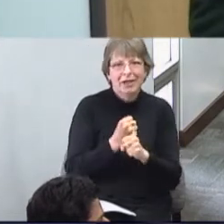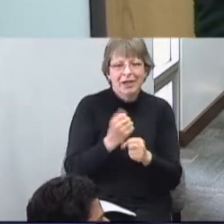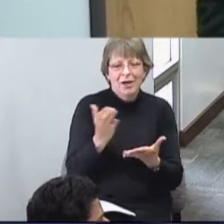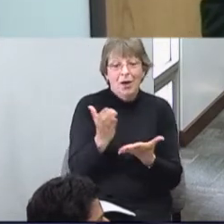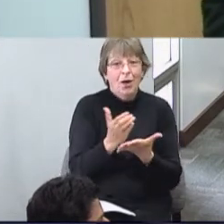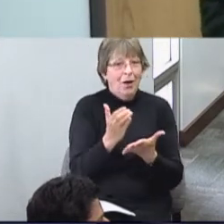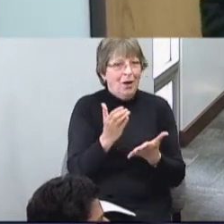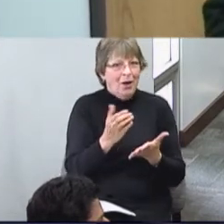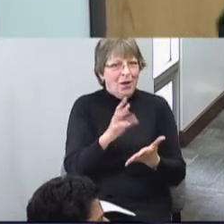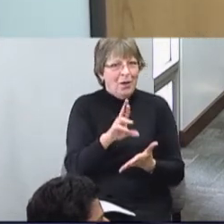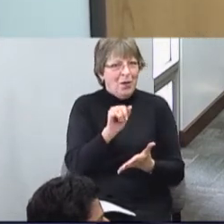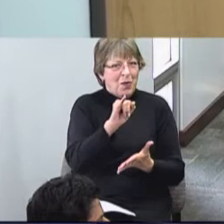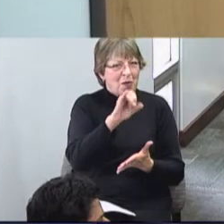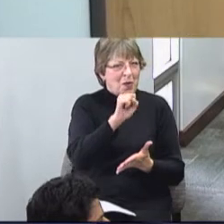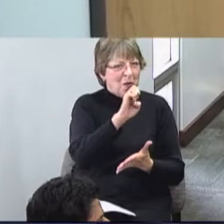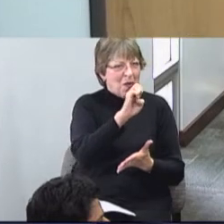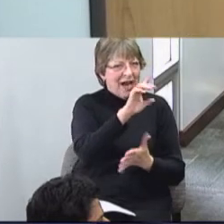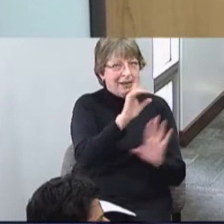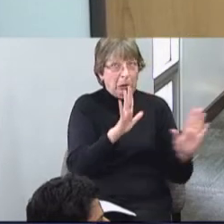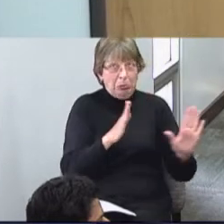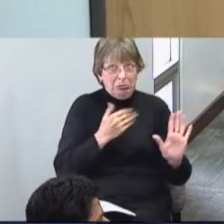collected,